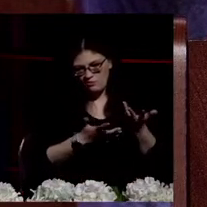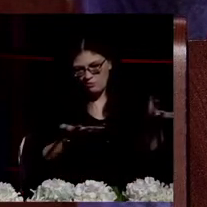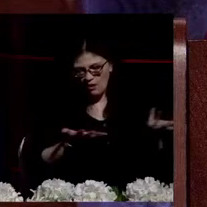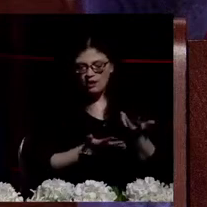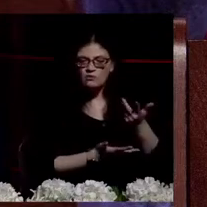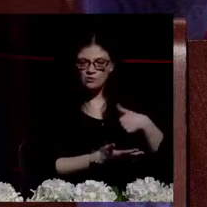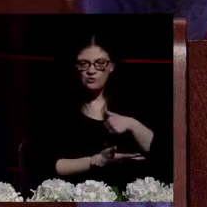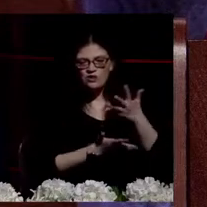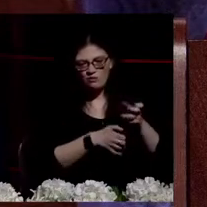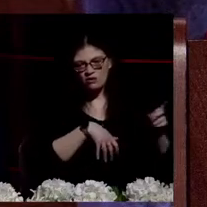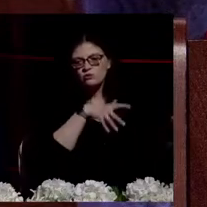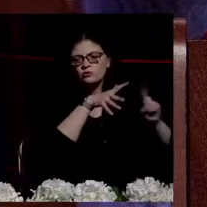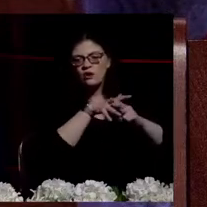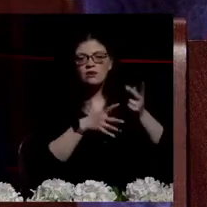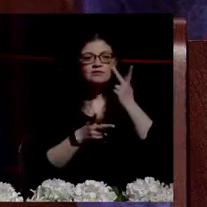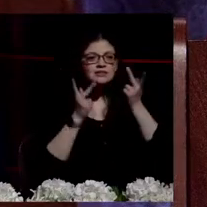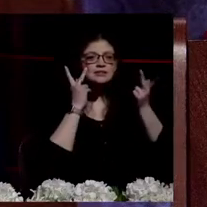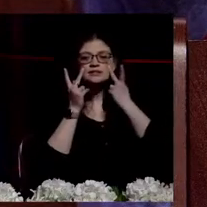and see all our friends.